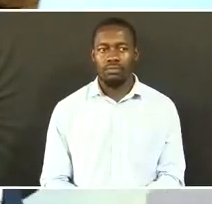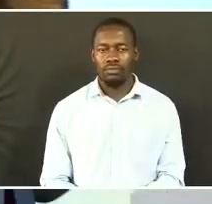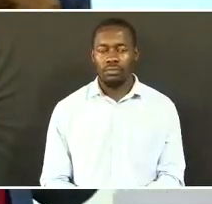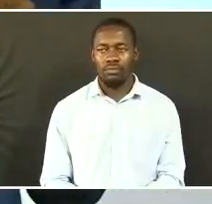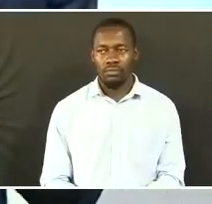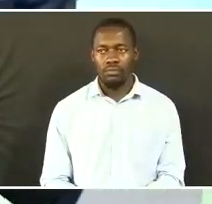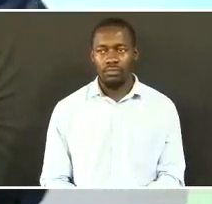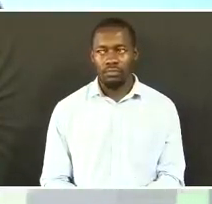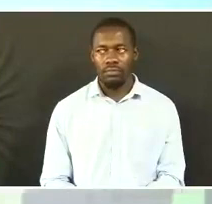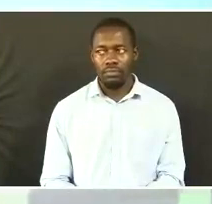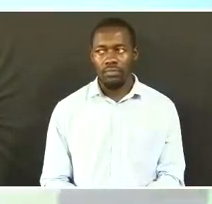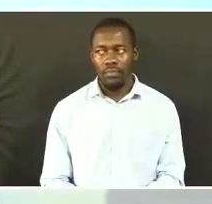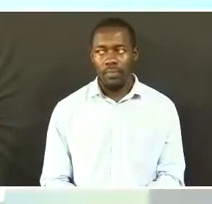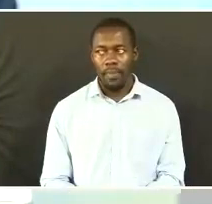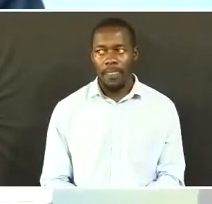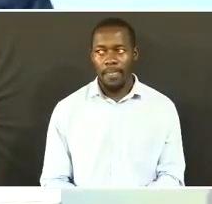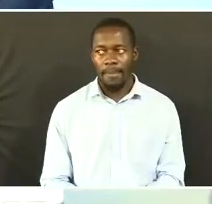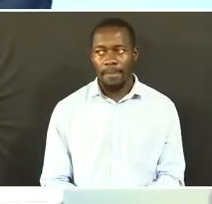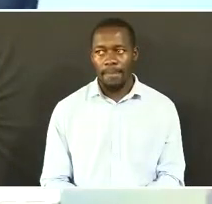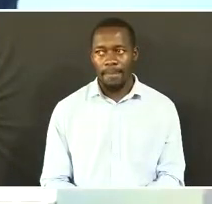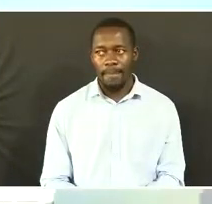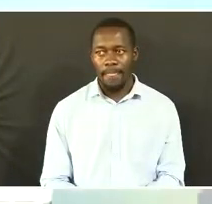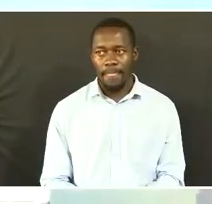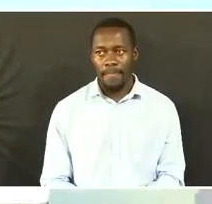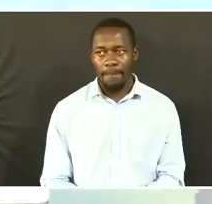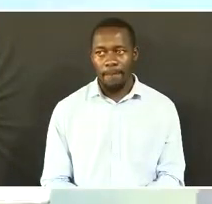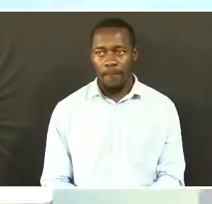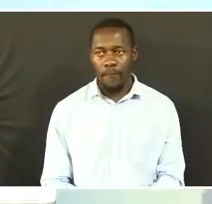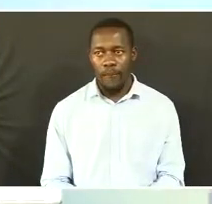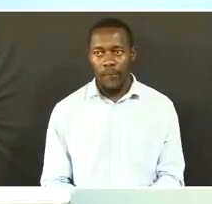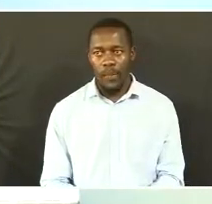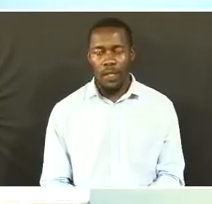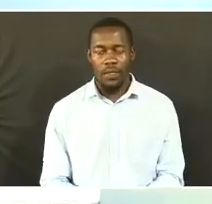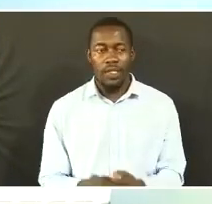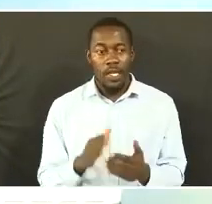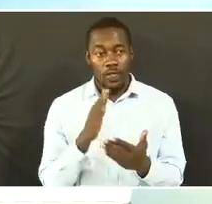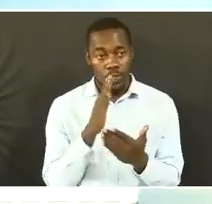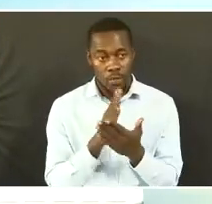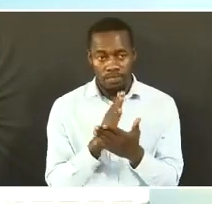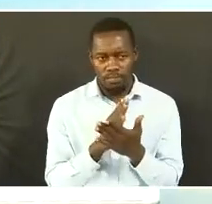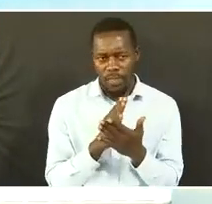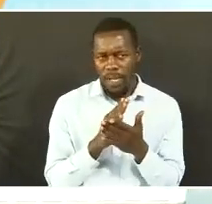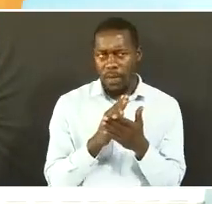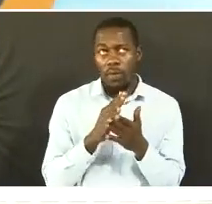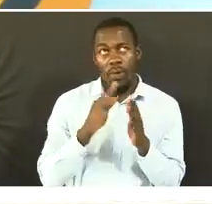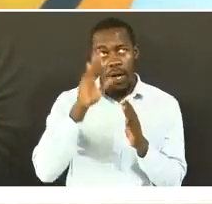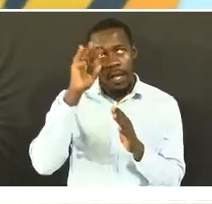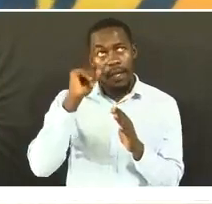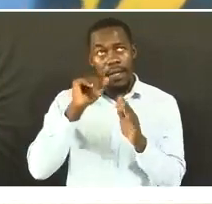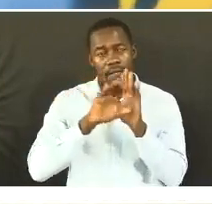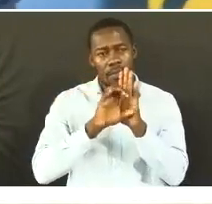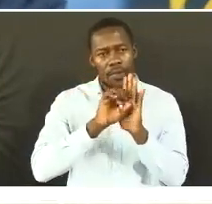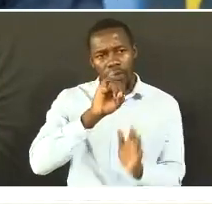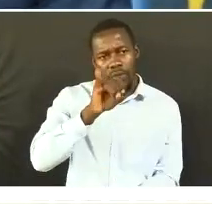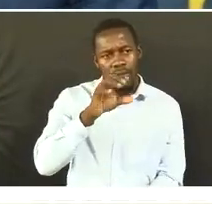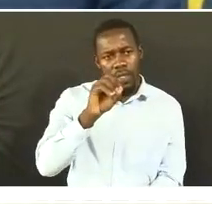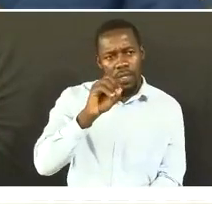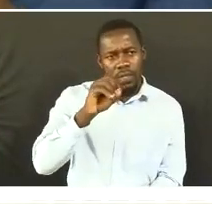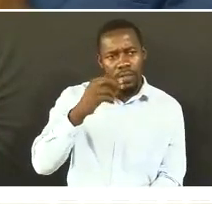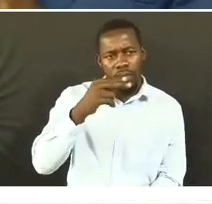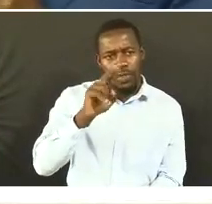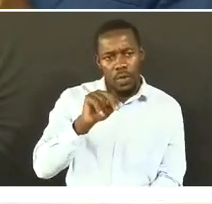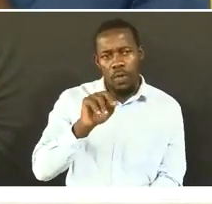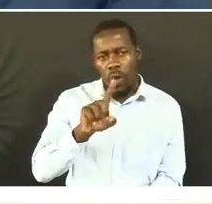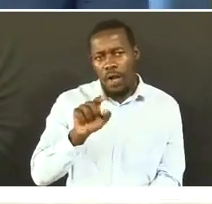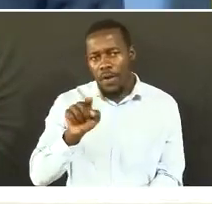be 2 more volumes, I don't know what will become of Christians. And that is a fact, because John 21:25 says, and many other